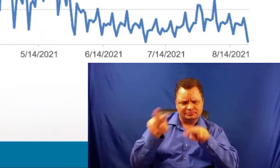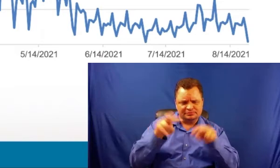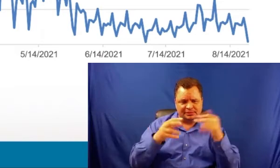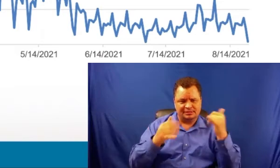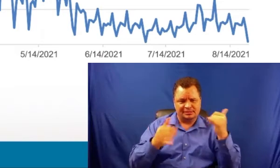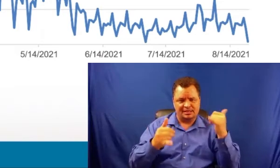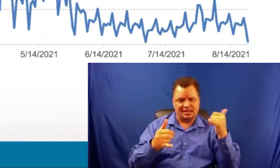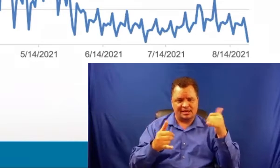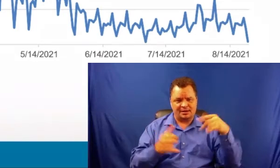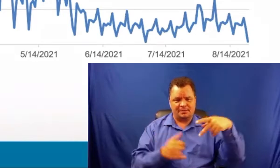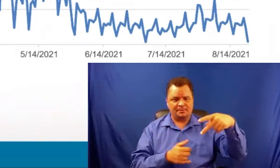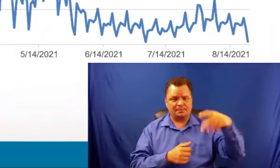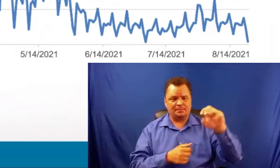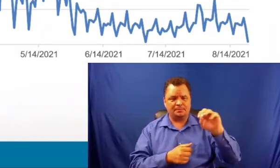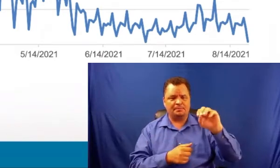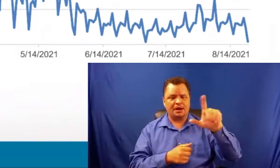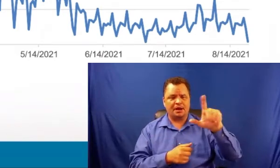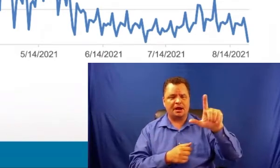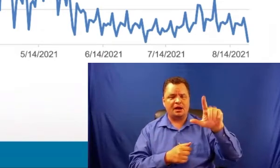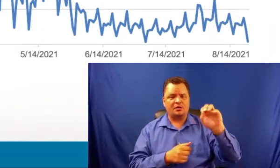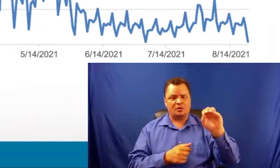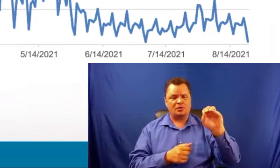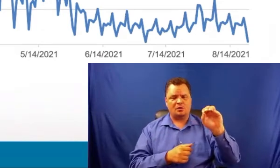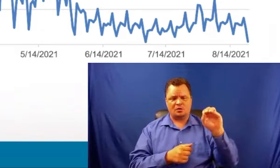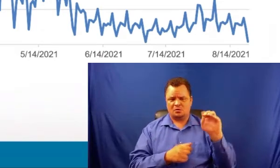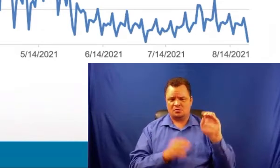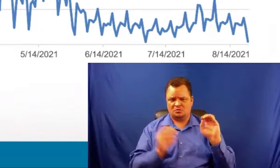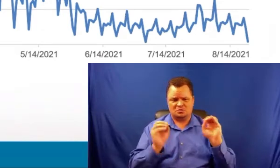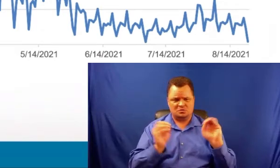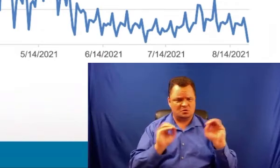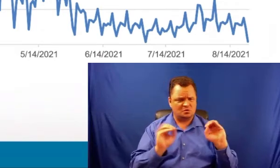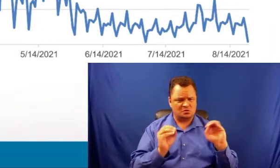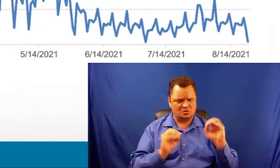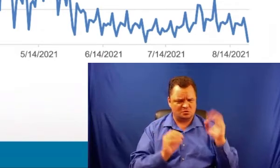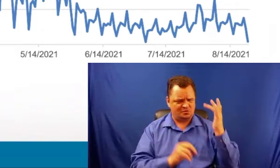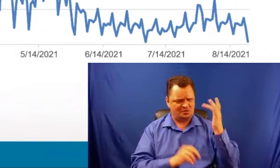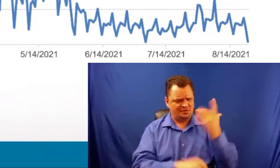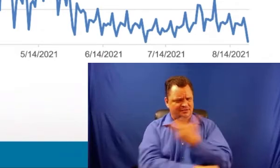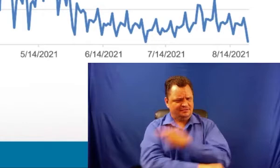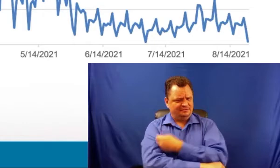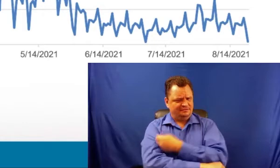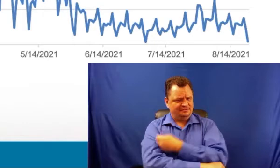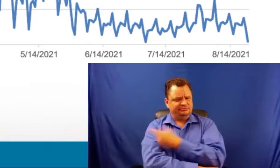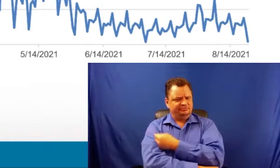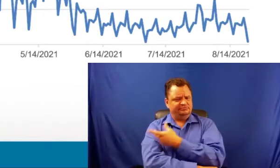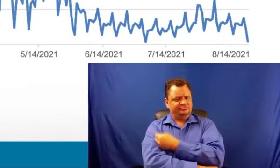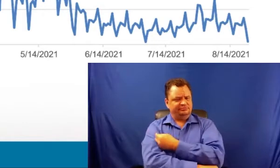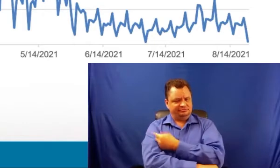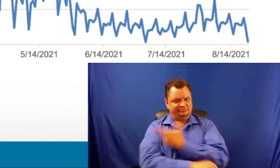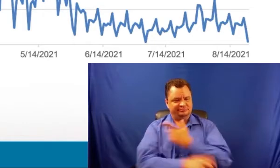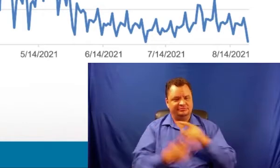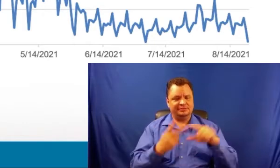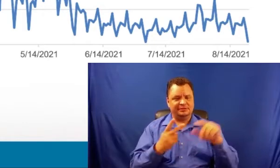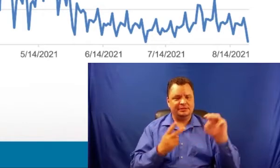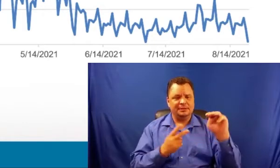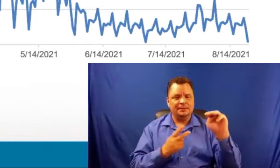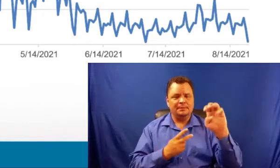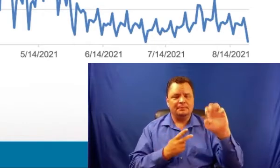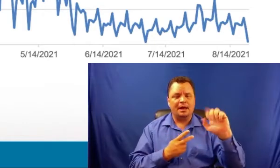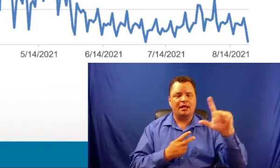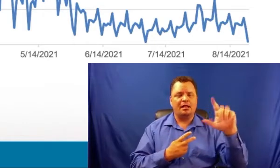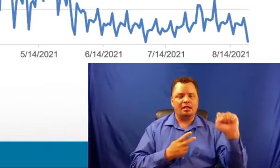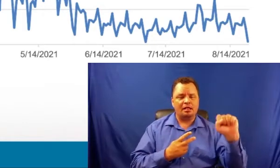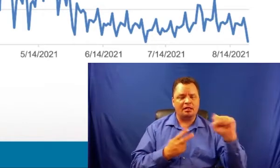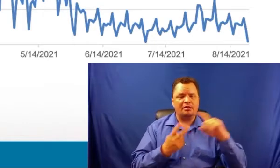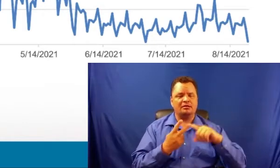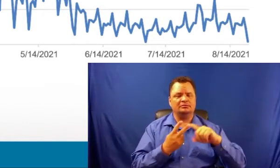America, and it's due to vaccination. And the same with, you know, measles, mumps, and rubella. We intermittently will get little pockets,